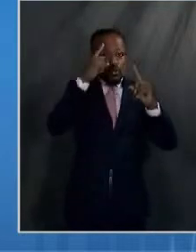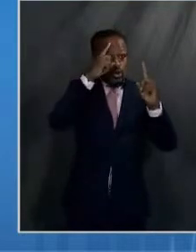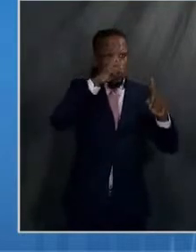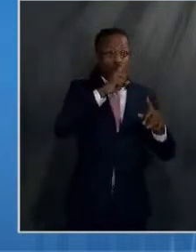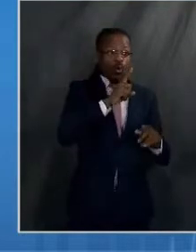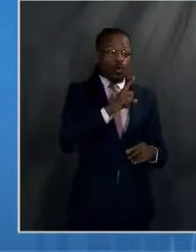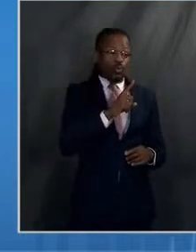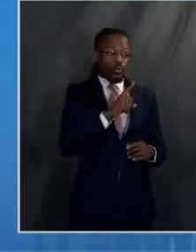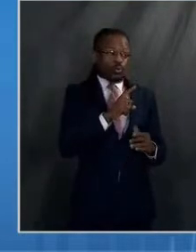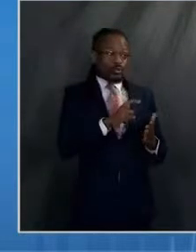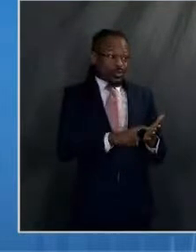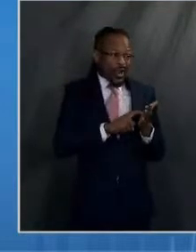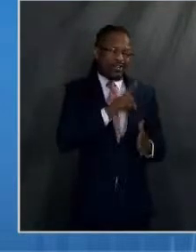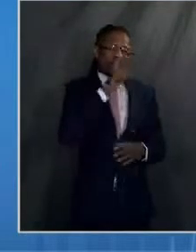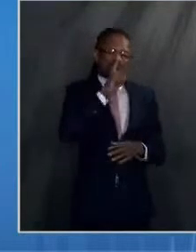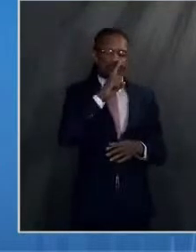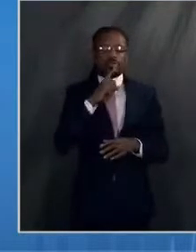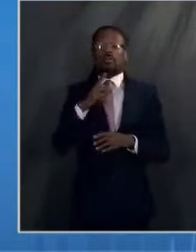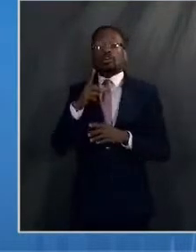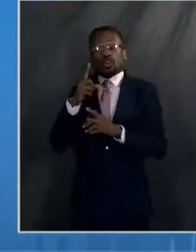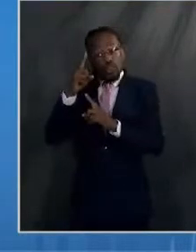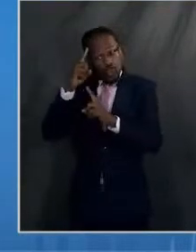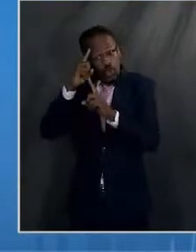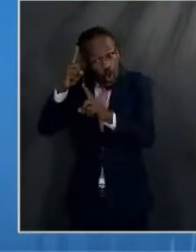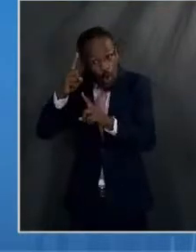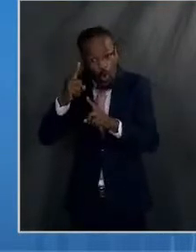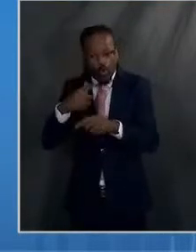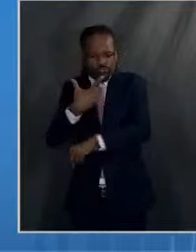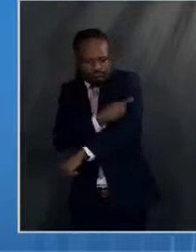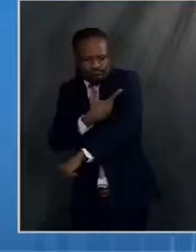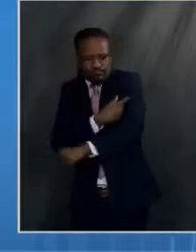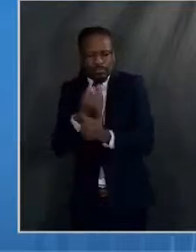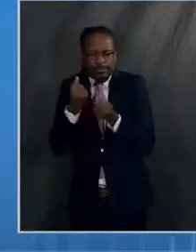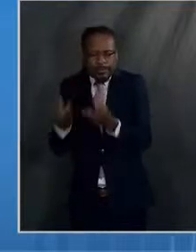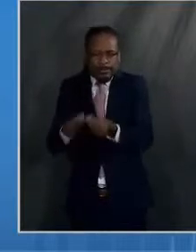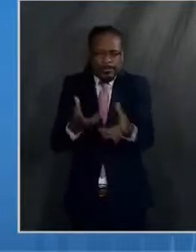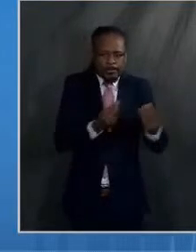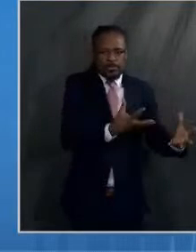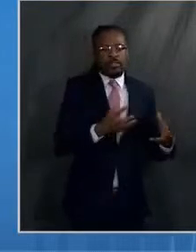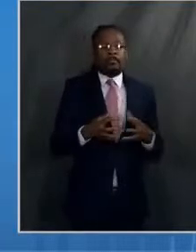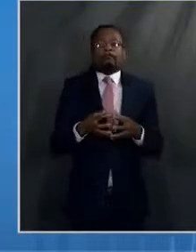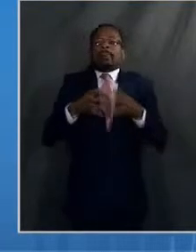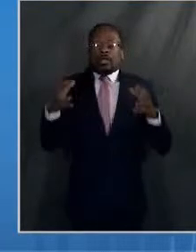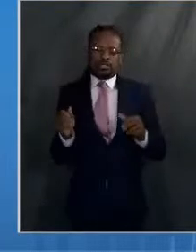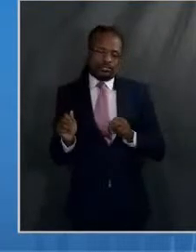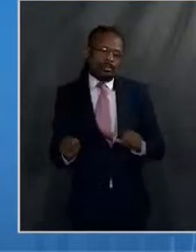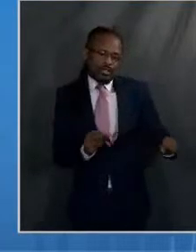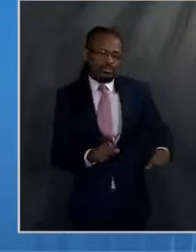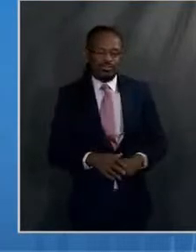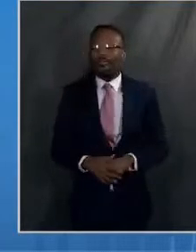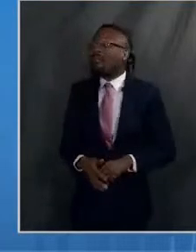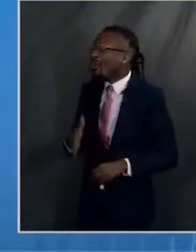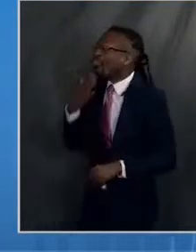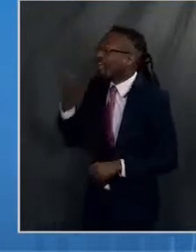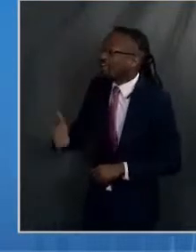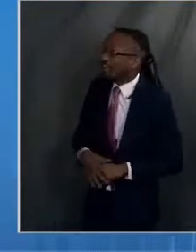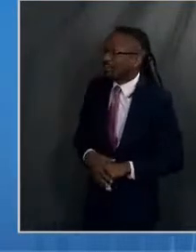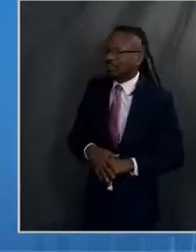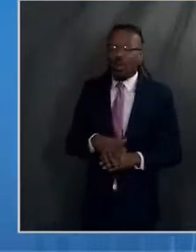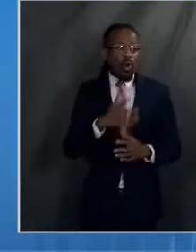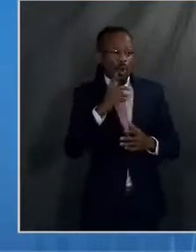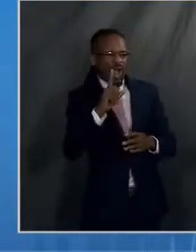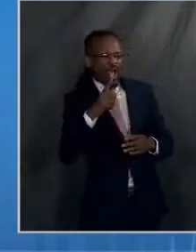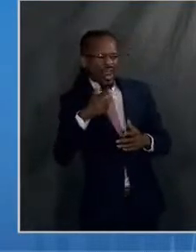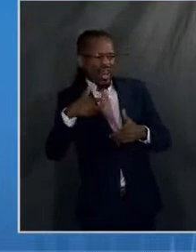as many people as we can. Thank you so much. Let me see if Dr. Fauci has anything to add there. Dr. Fauci? No, I